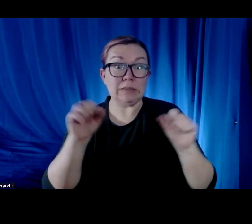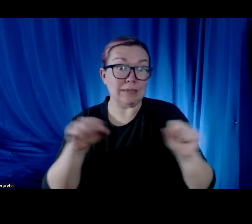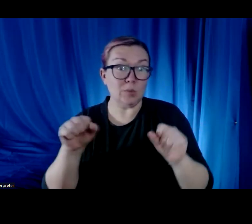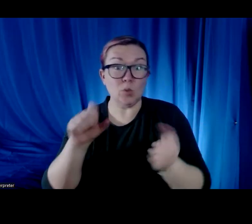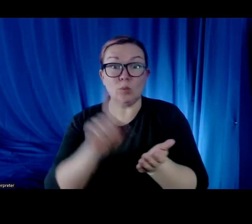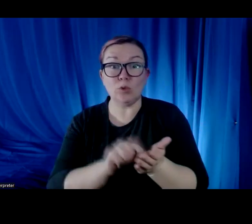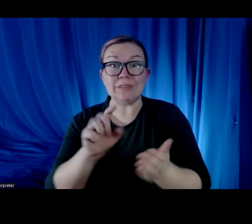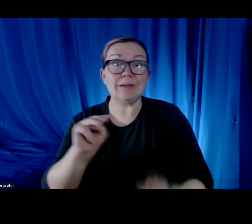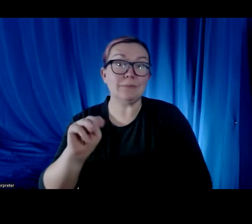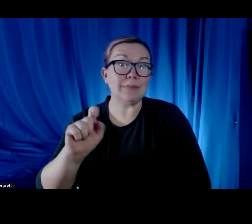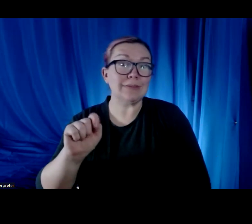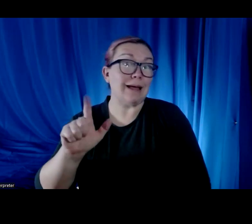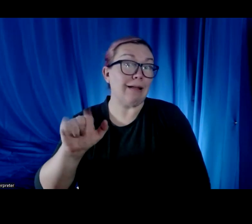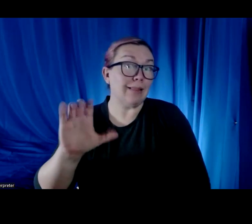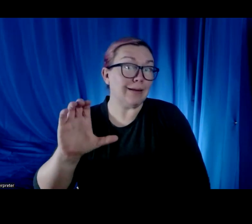metallic?